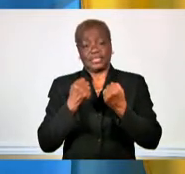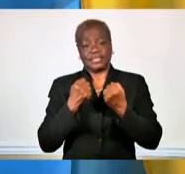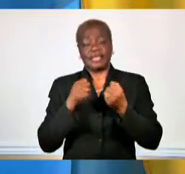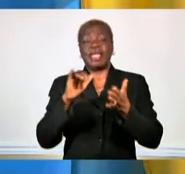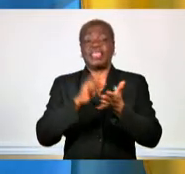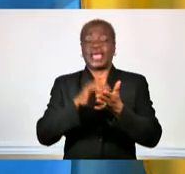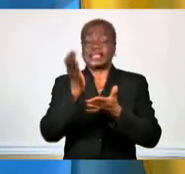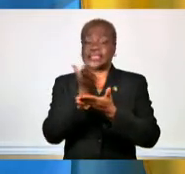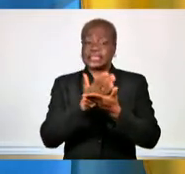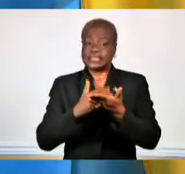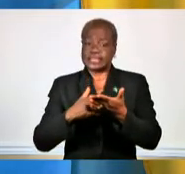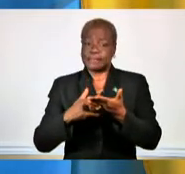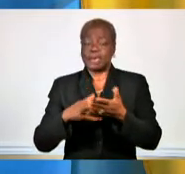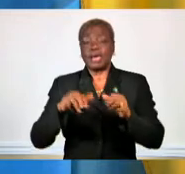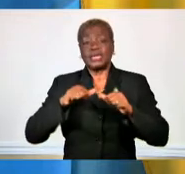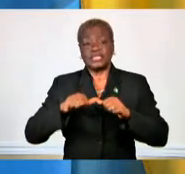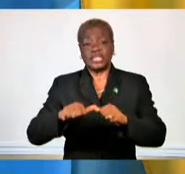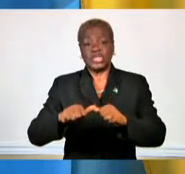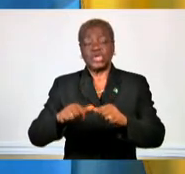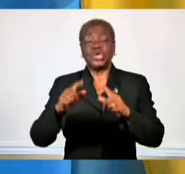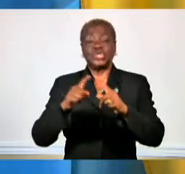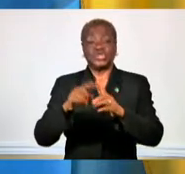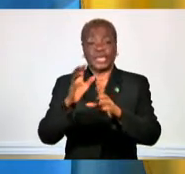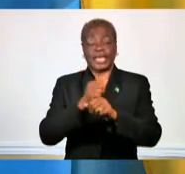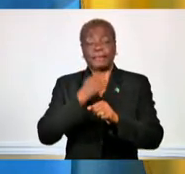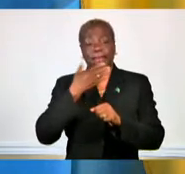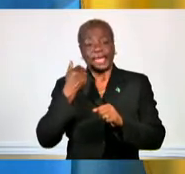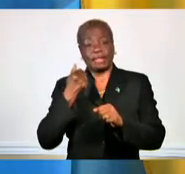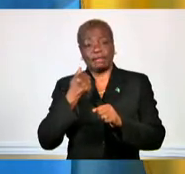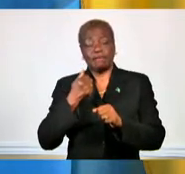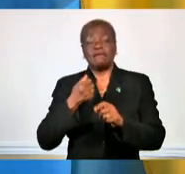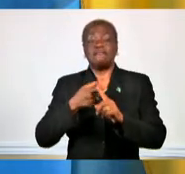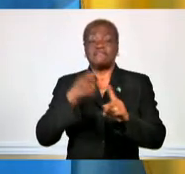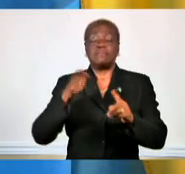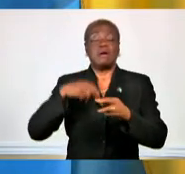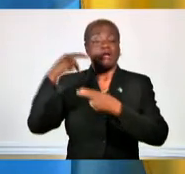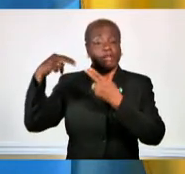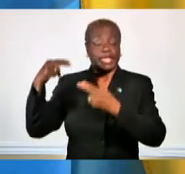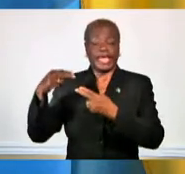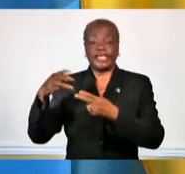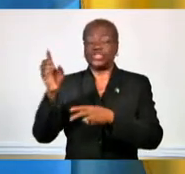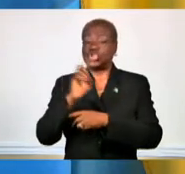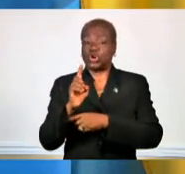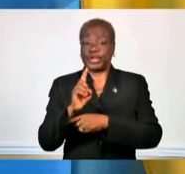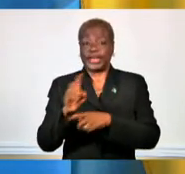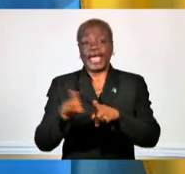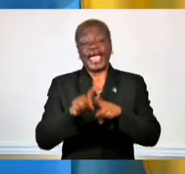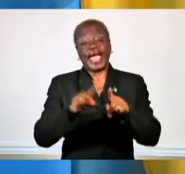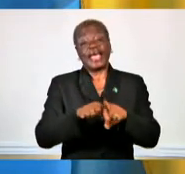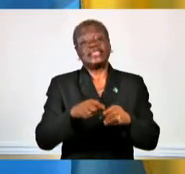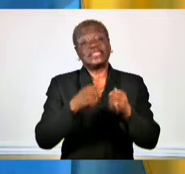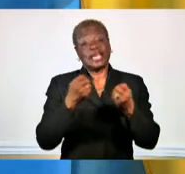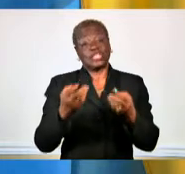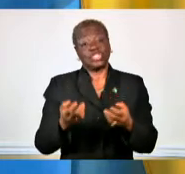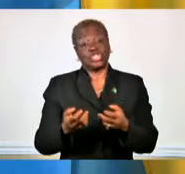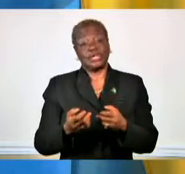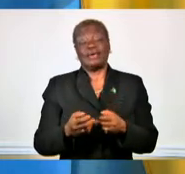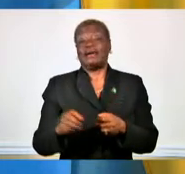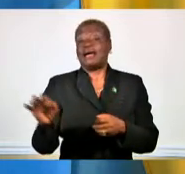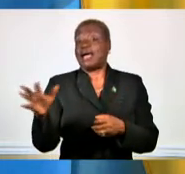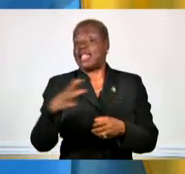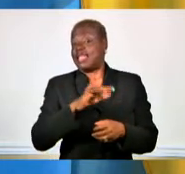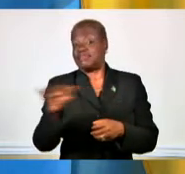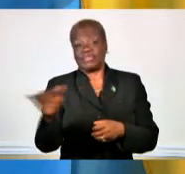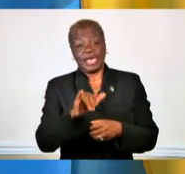some continue to recover from Hurricane Dorian. As such, like